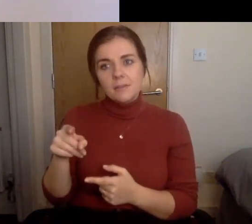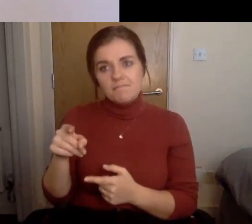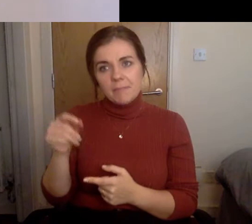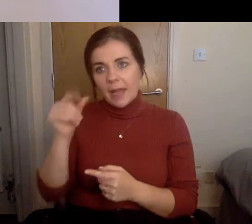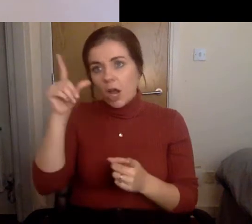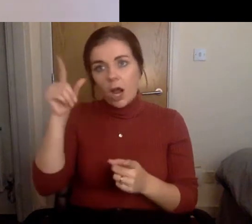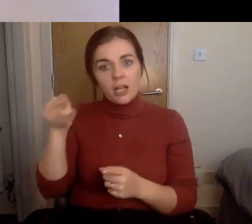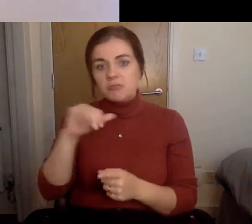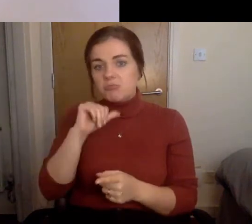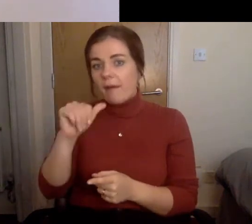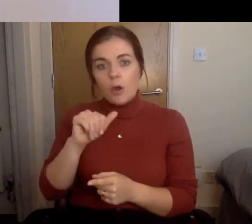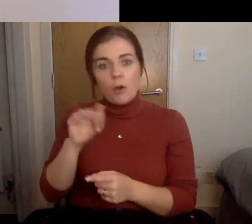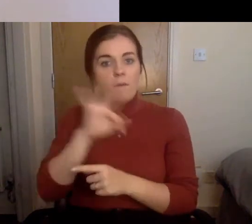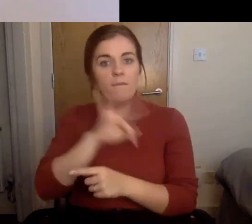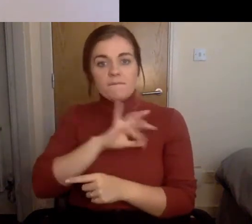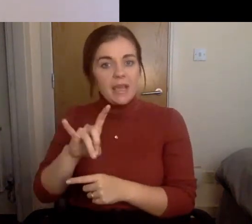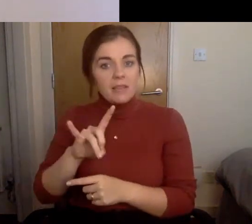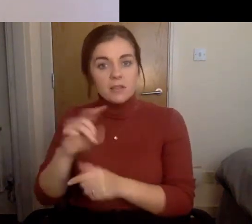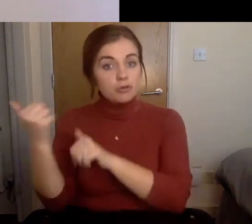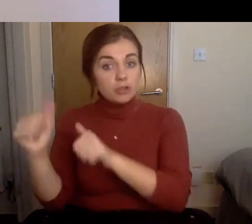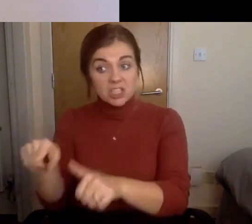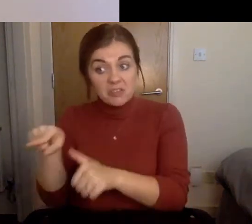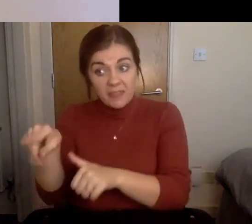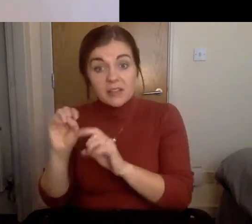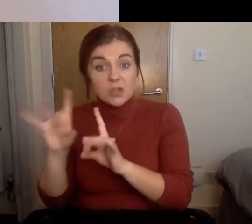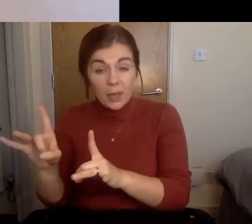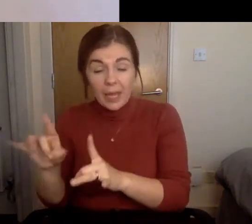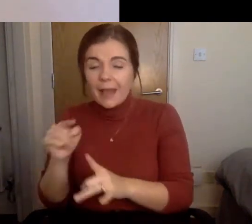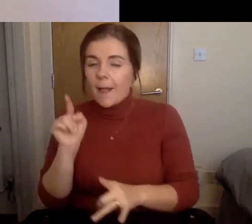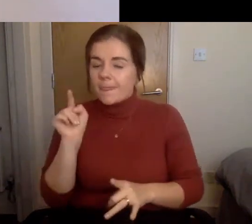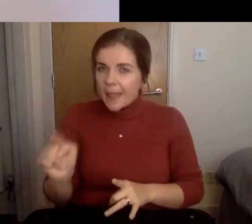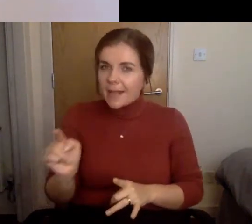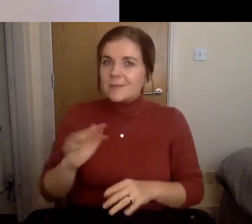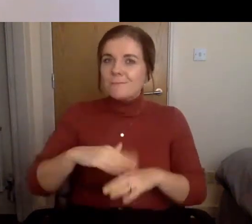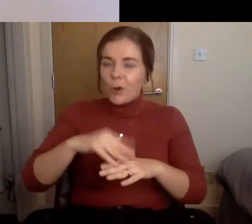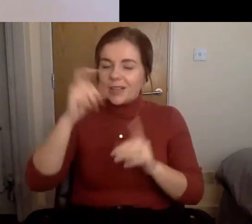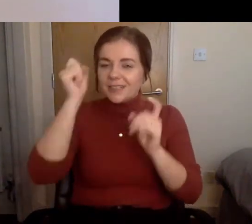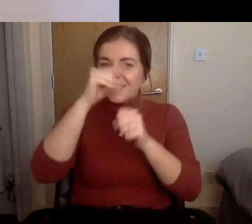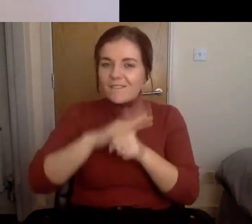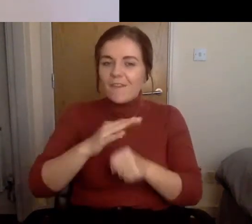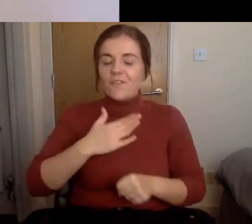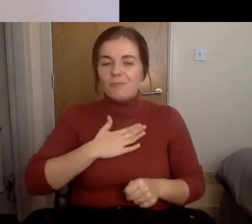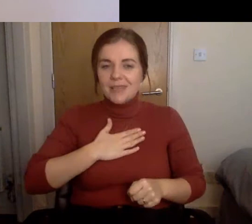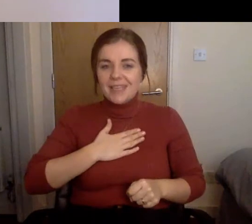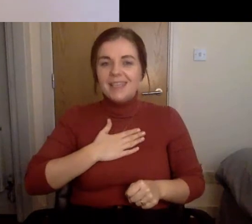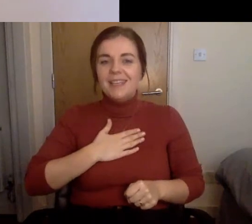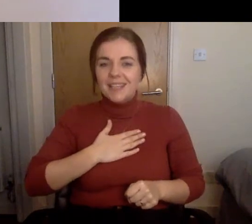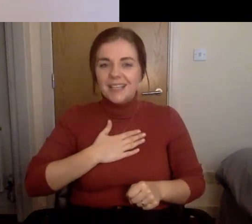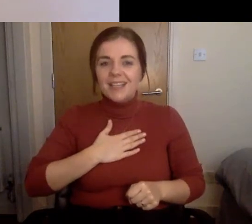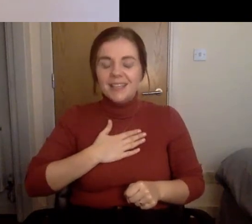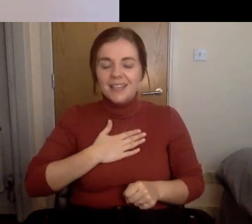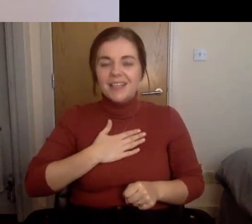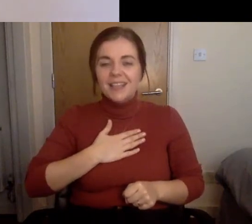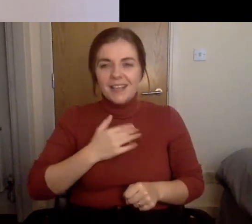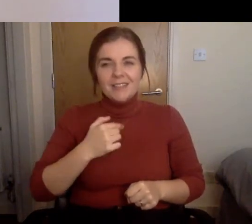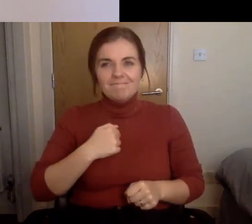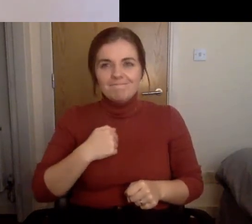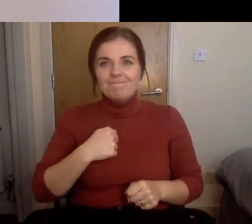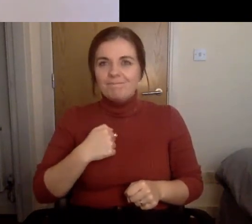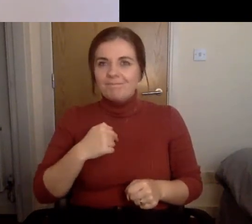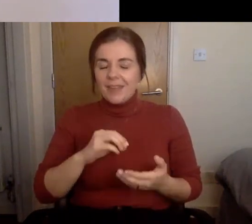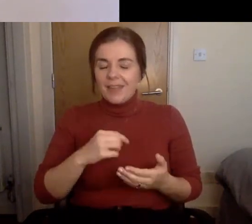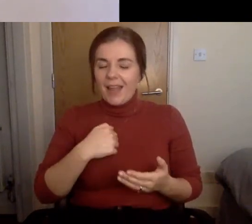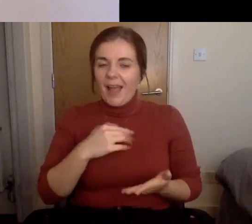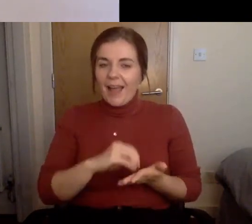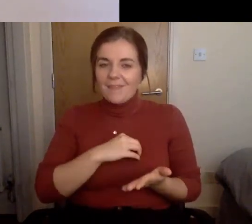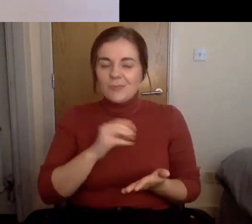faith tradition. And again, that's okay. That's actually a trickier one for me. And one that I have to just be